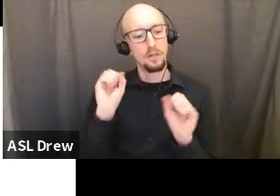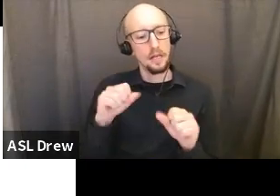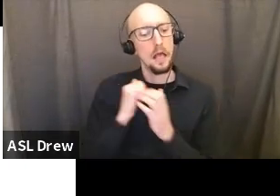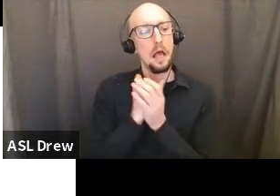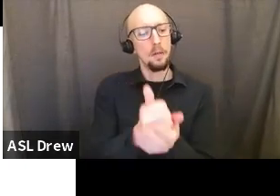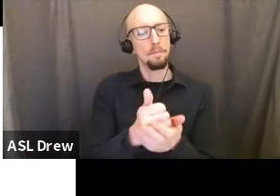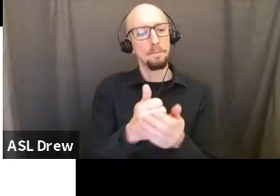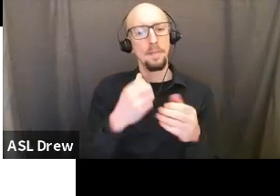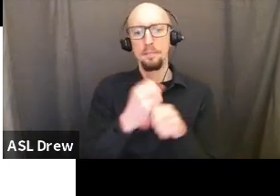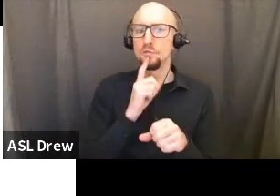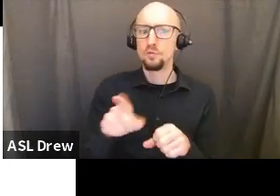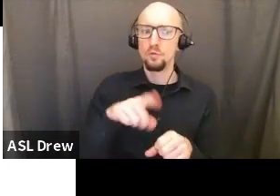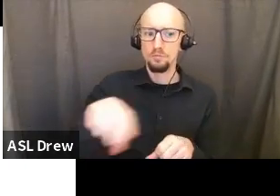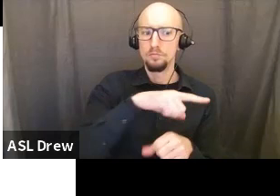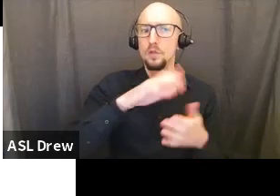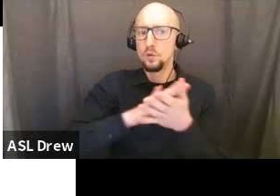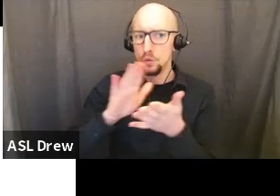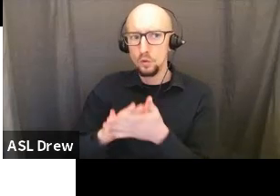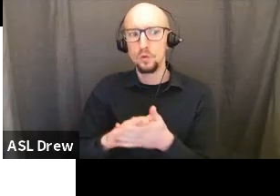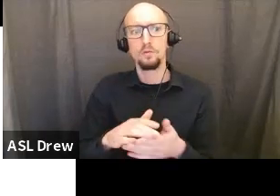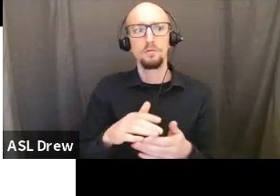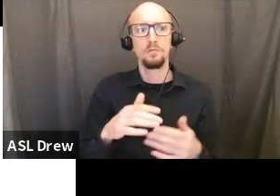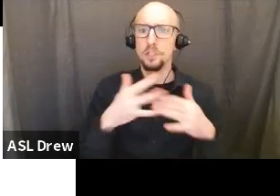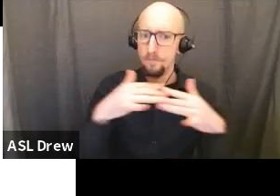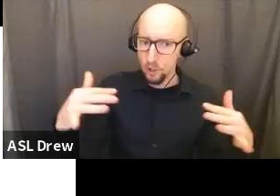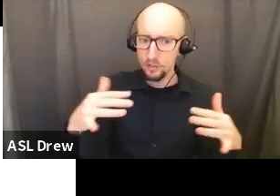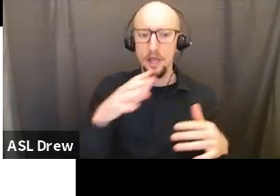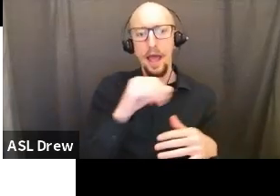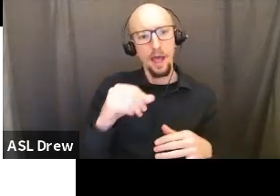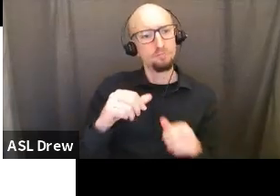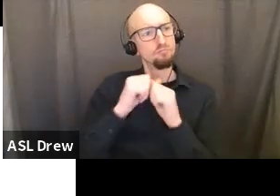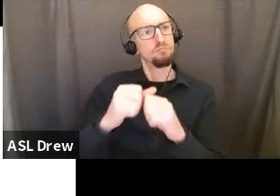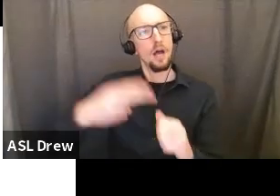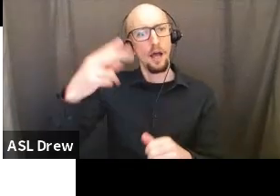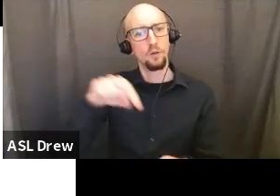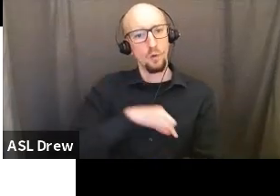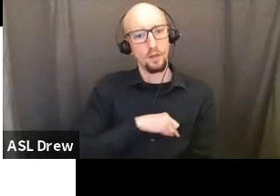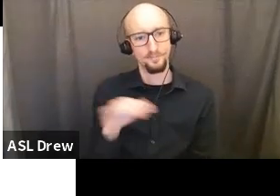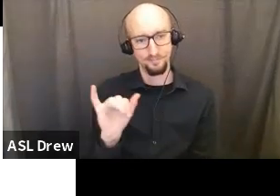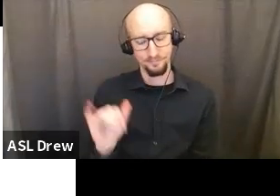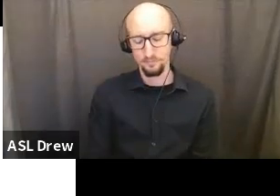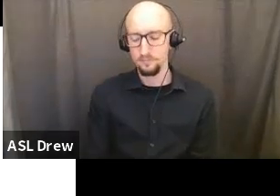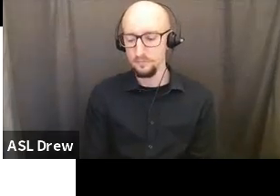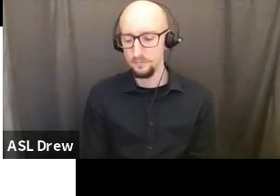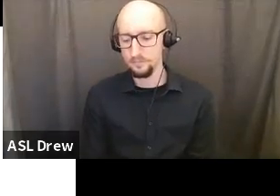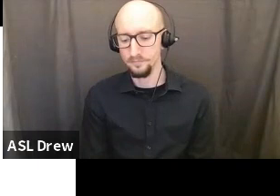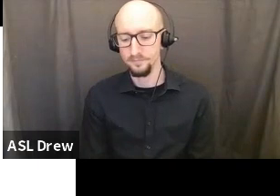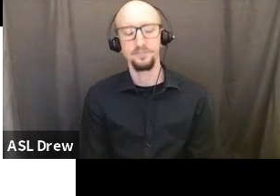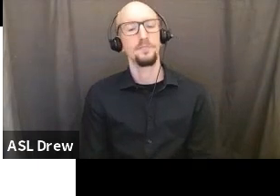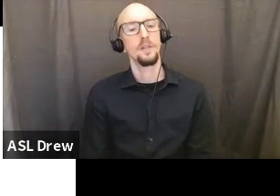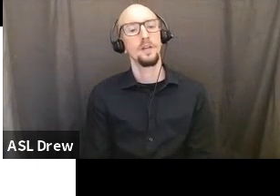ensure that the schools were diverse and of high quality. So the